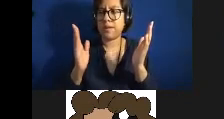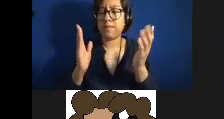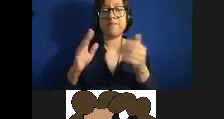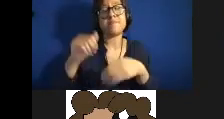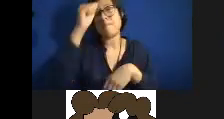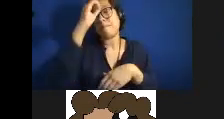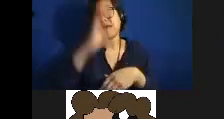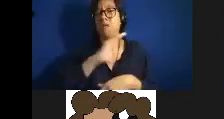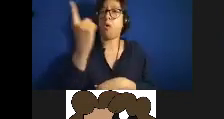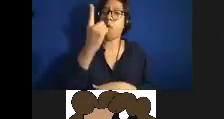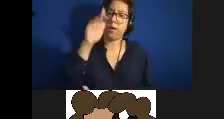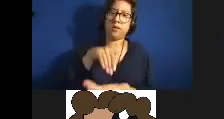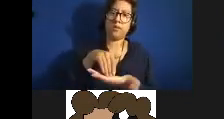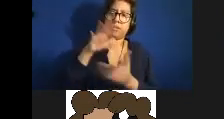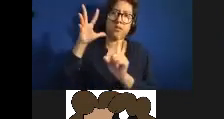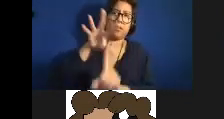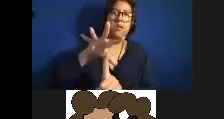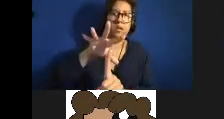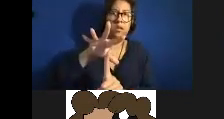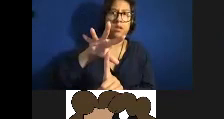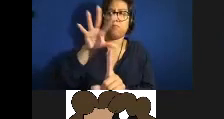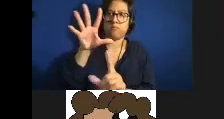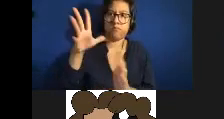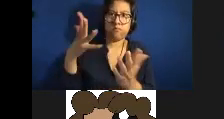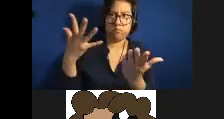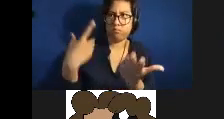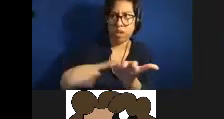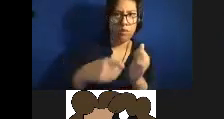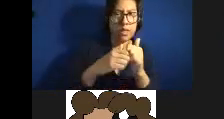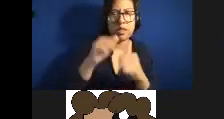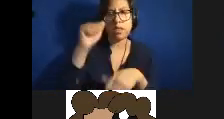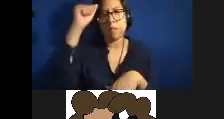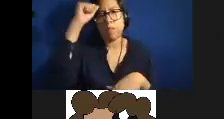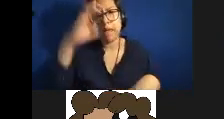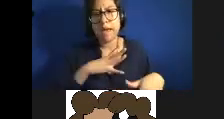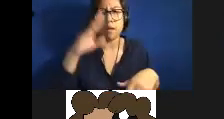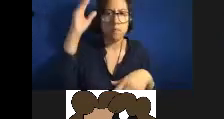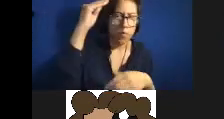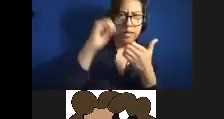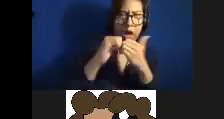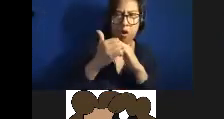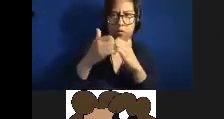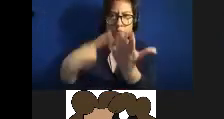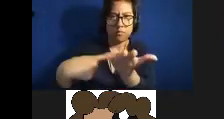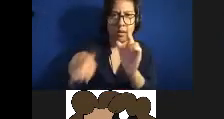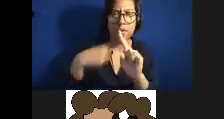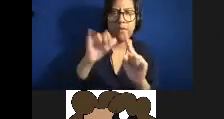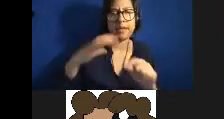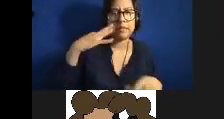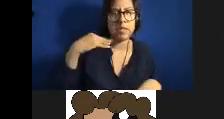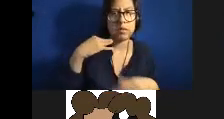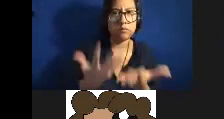a conversation that's exclusively with men and young boys? So an example, right, is